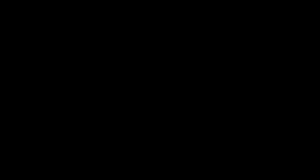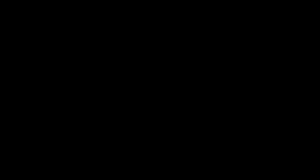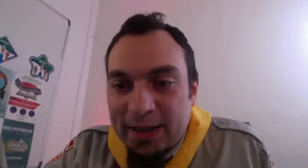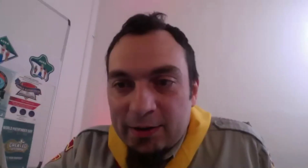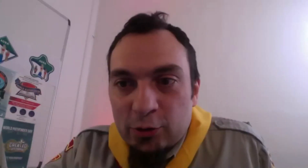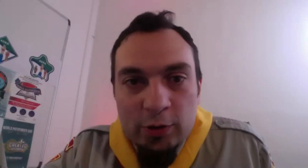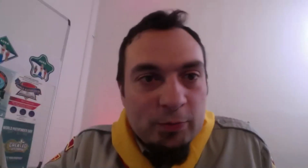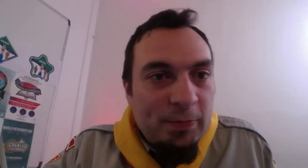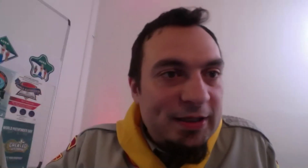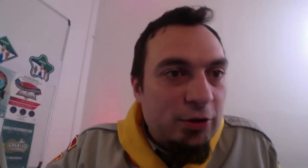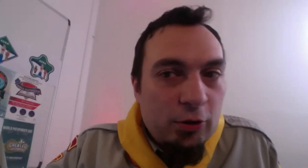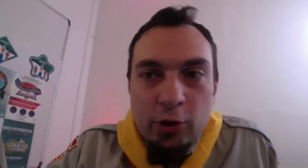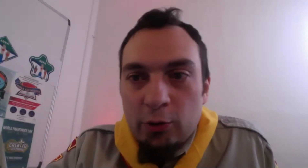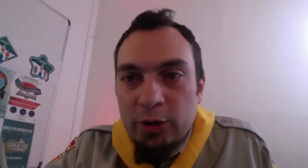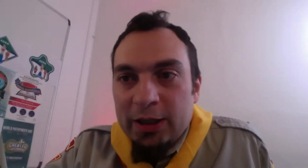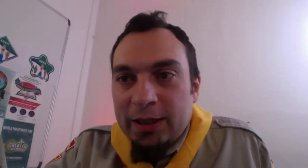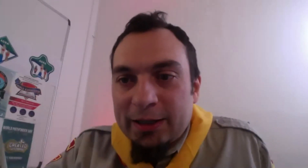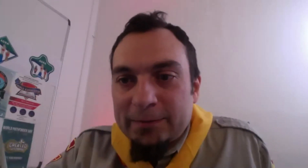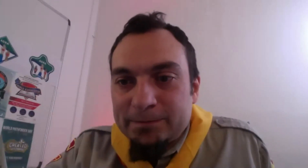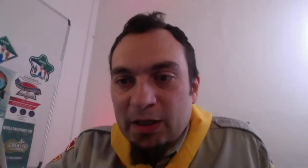Just to say a big thank you to all of you, but please don't go,